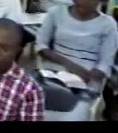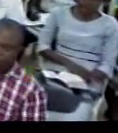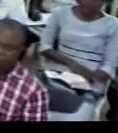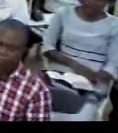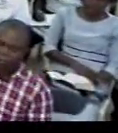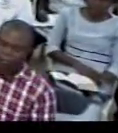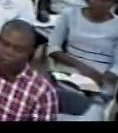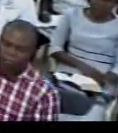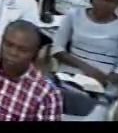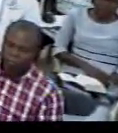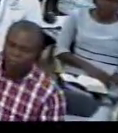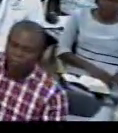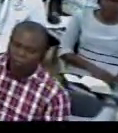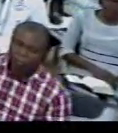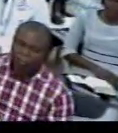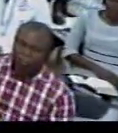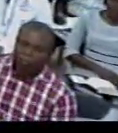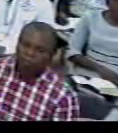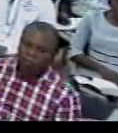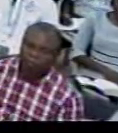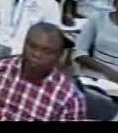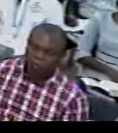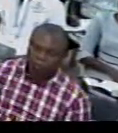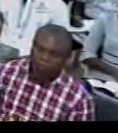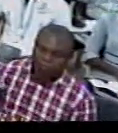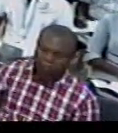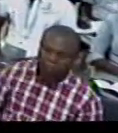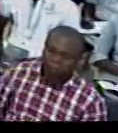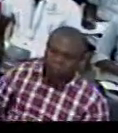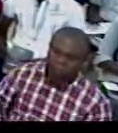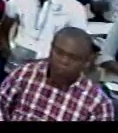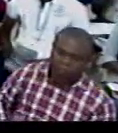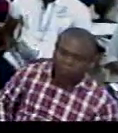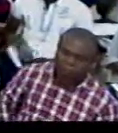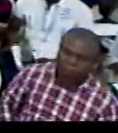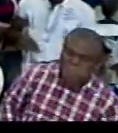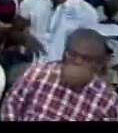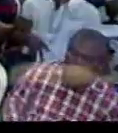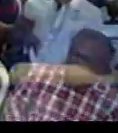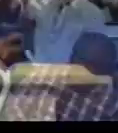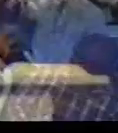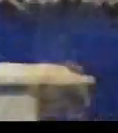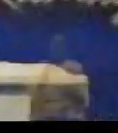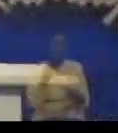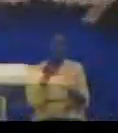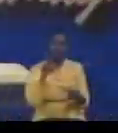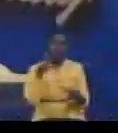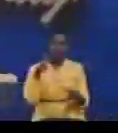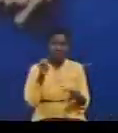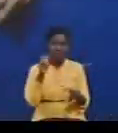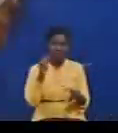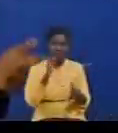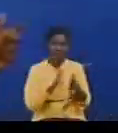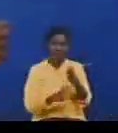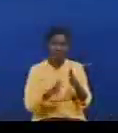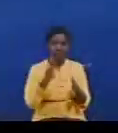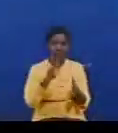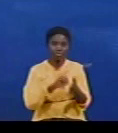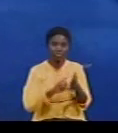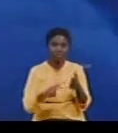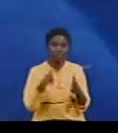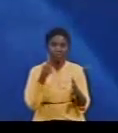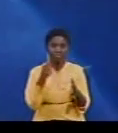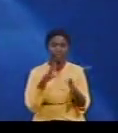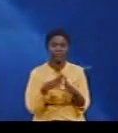you whiter than snow. Look at 1 Peter chapter 2. I'm reading from verse 1. In 1